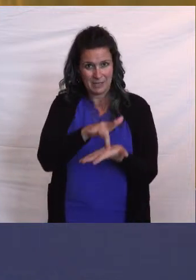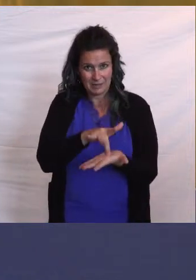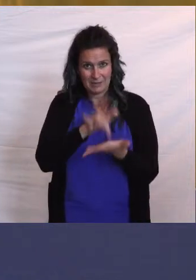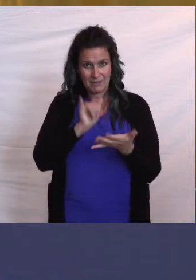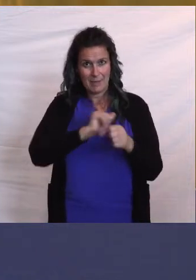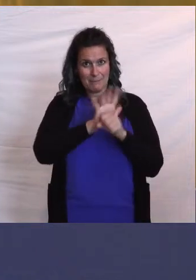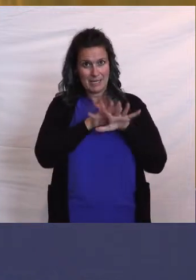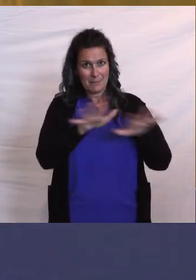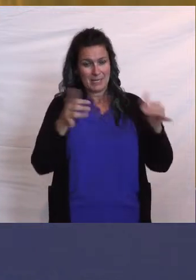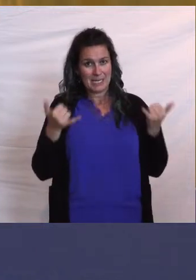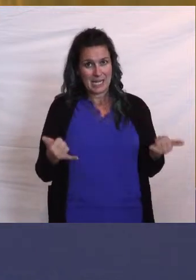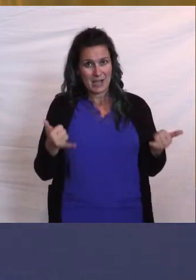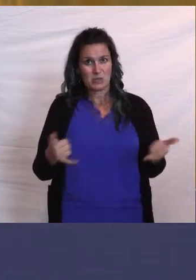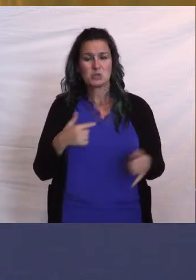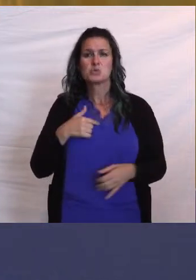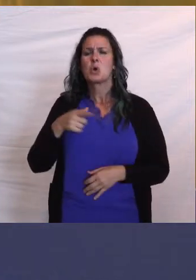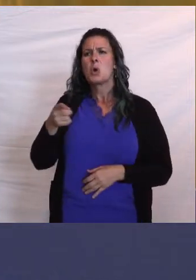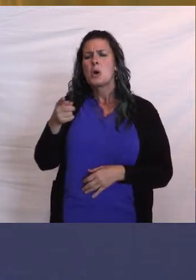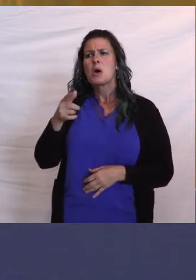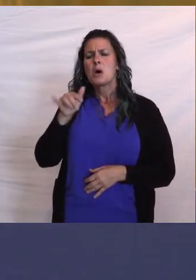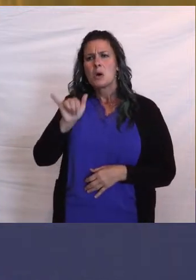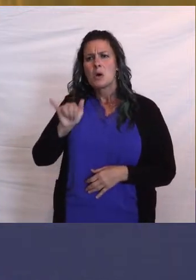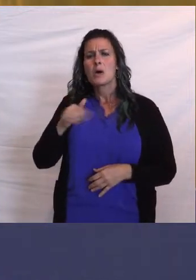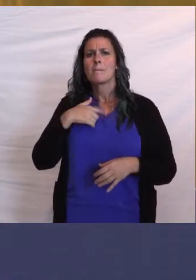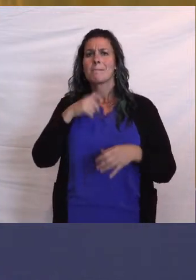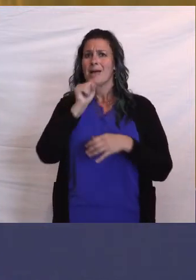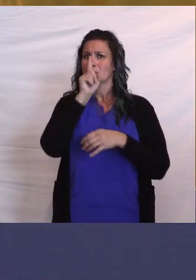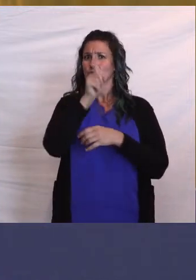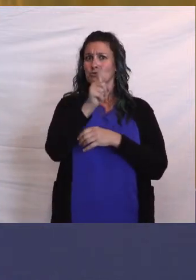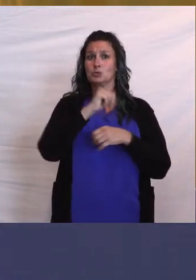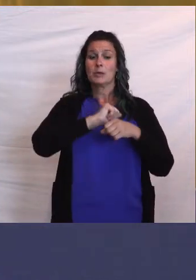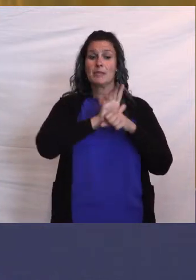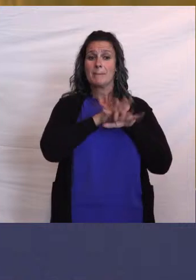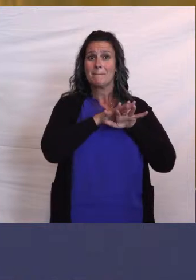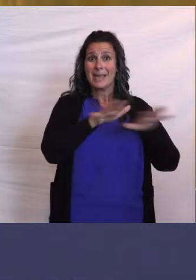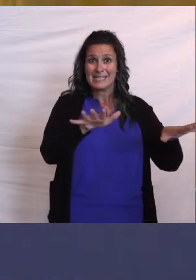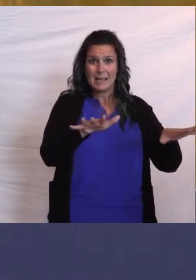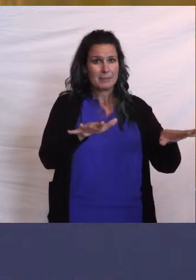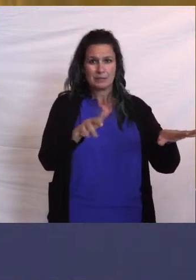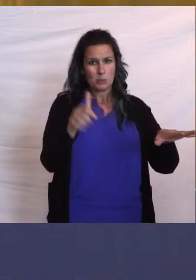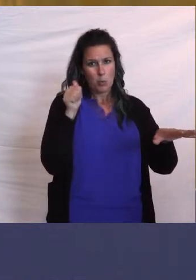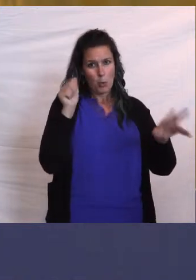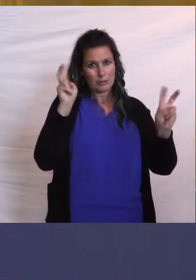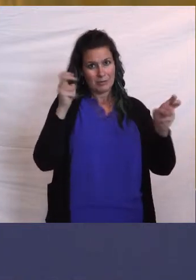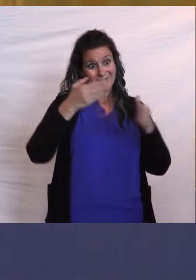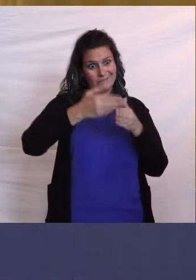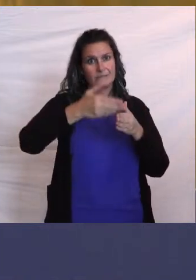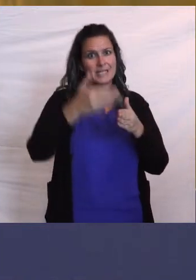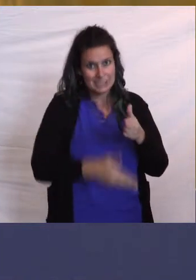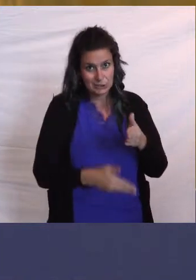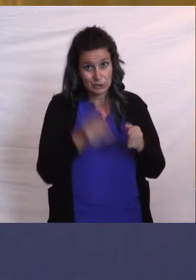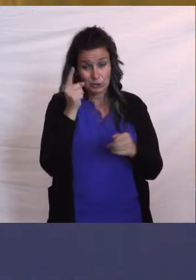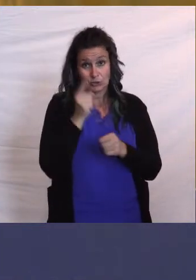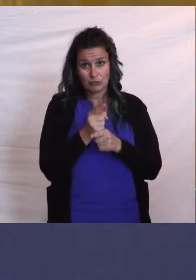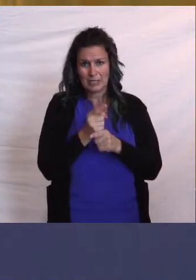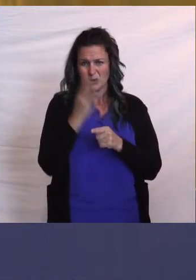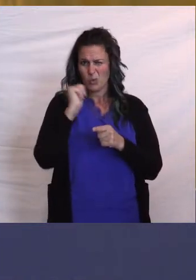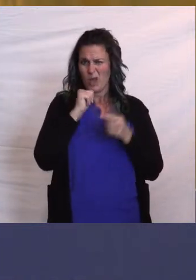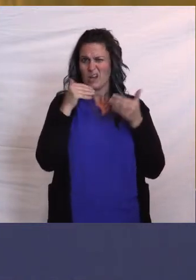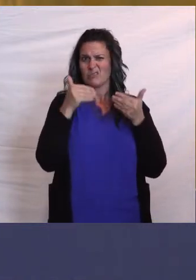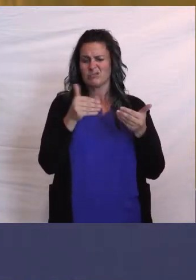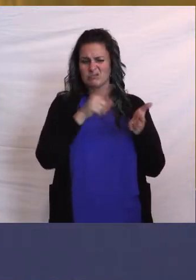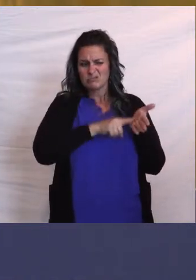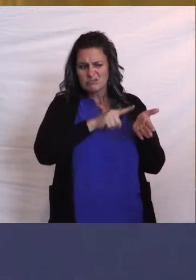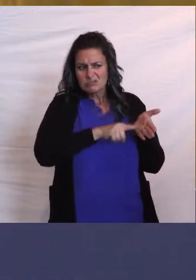ask, isn't it the case that the pandemic is, there's not necessarily going to be a finish line? So why not give